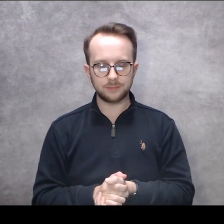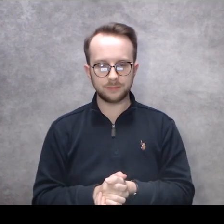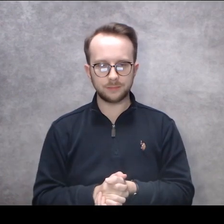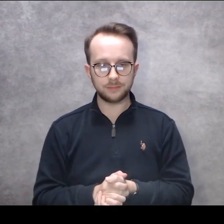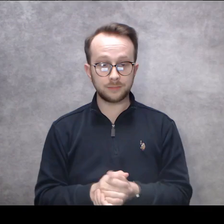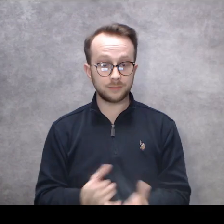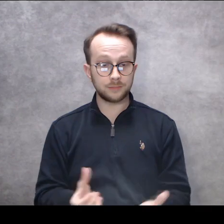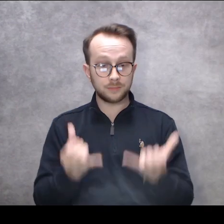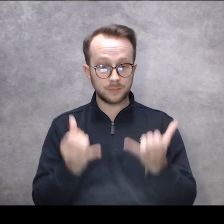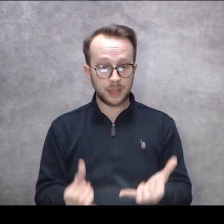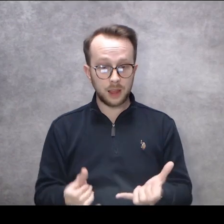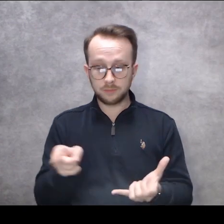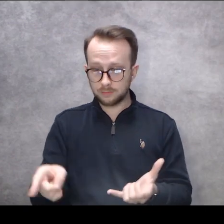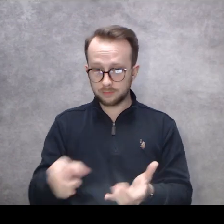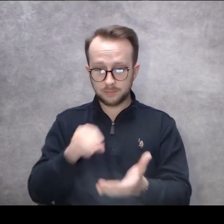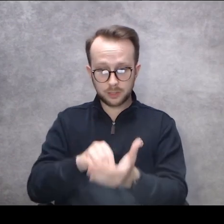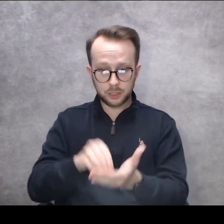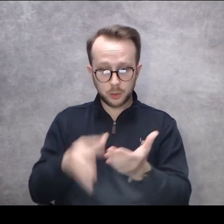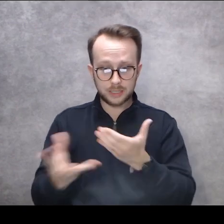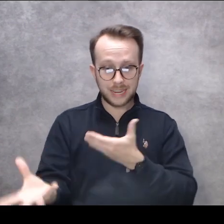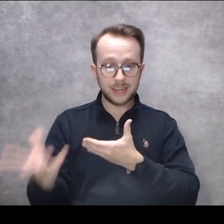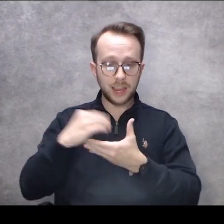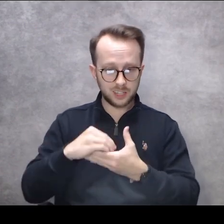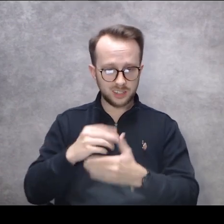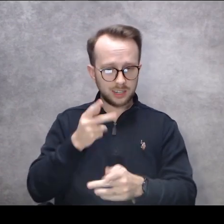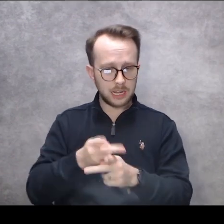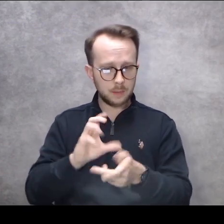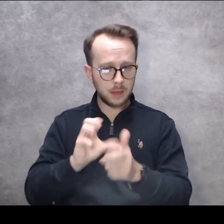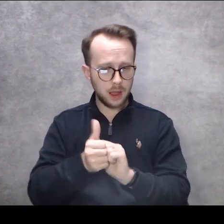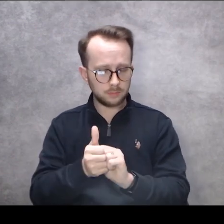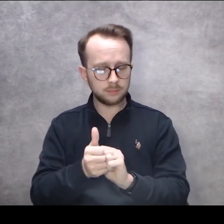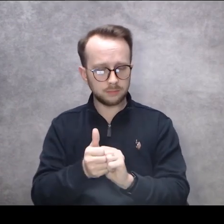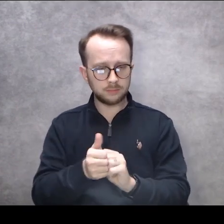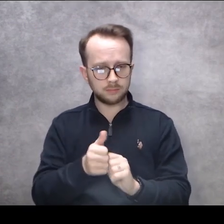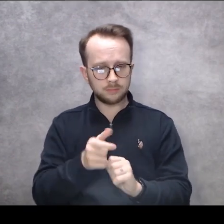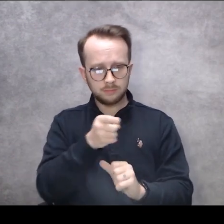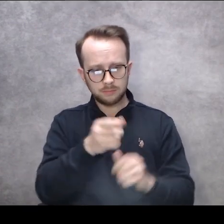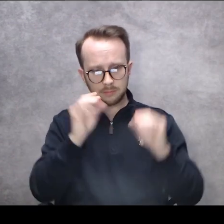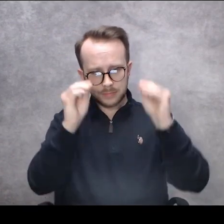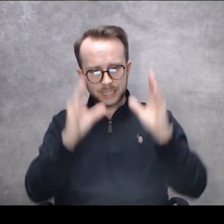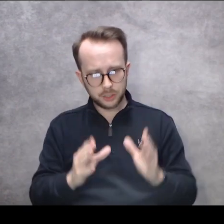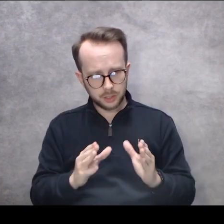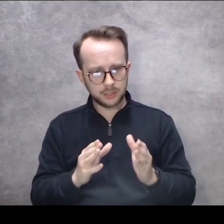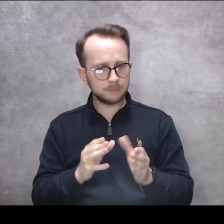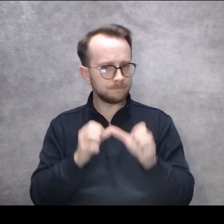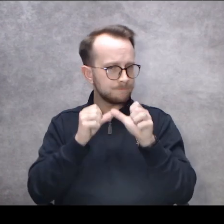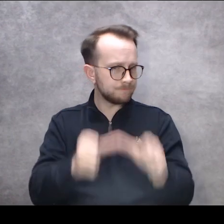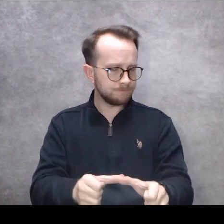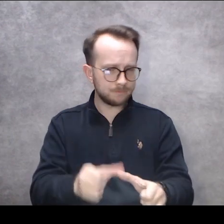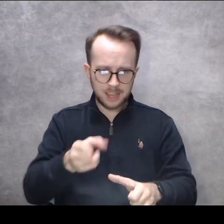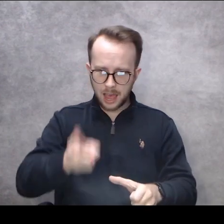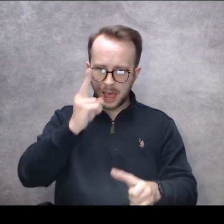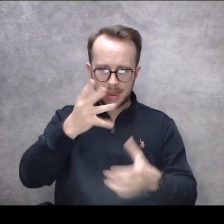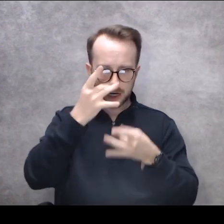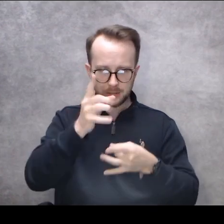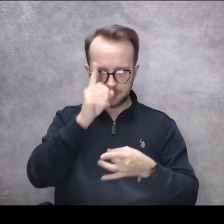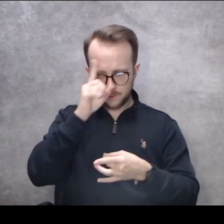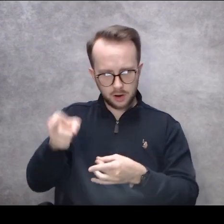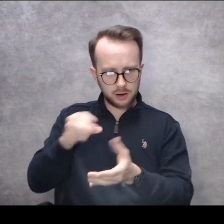Now that the learners are engaged, how do they stay that way? How can teachers sustain a high level of interest for